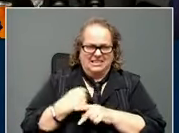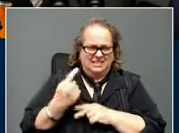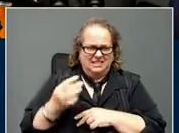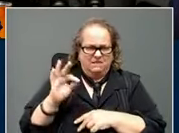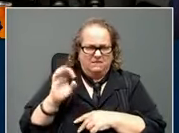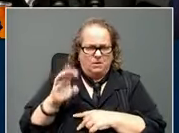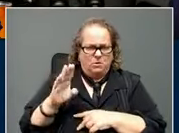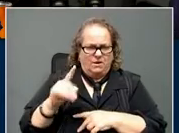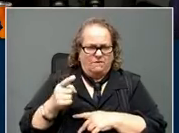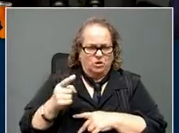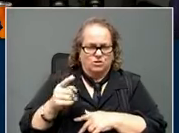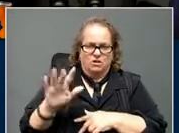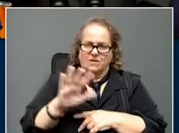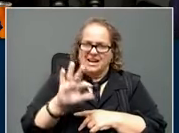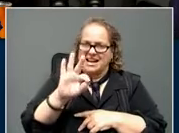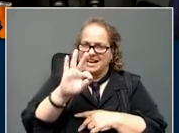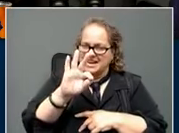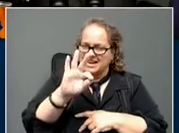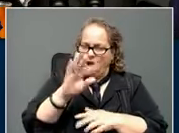over